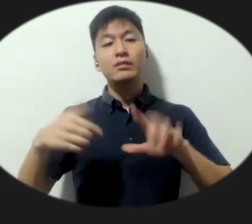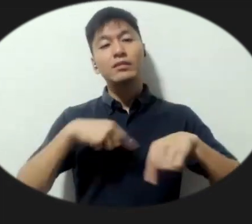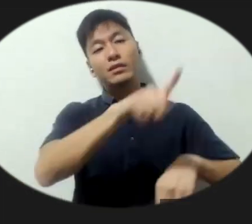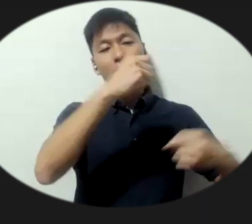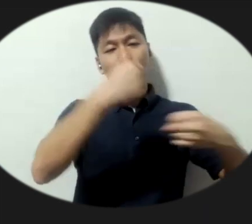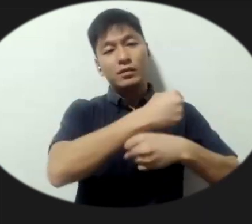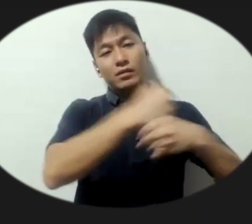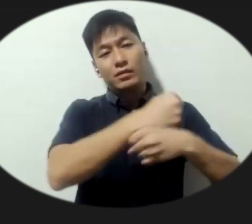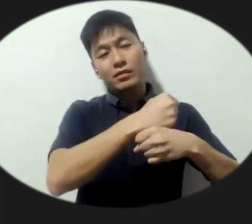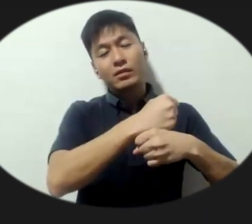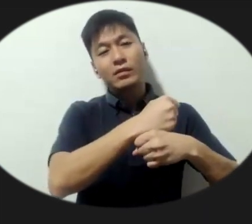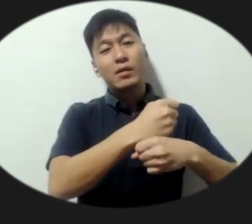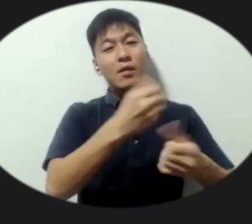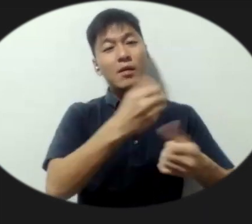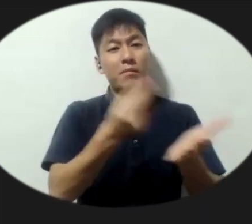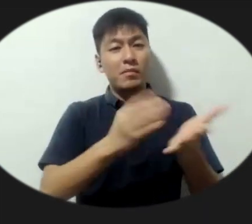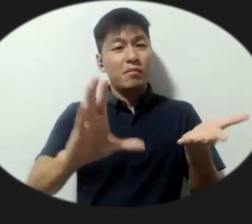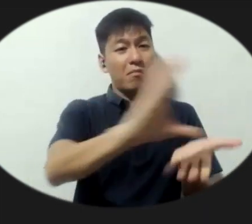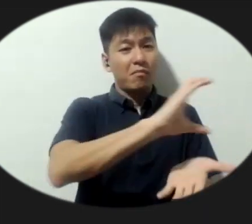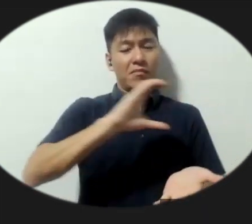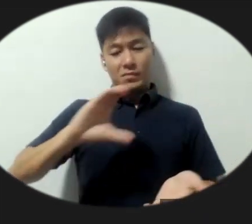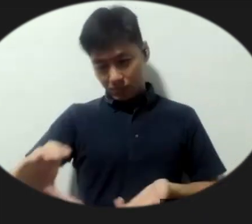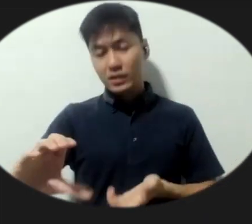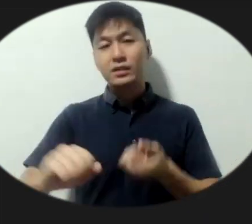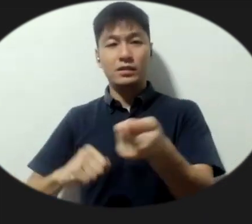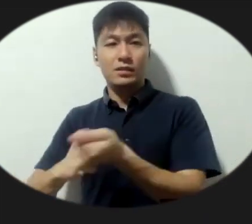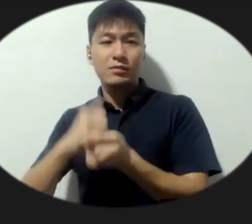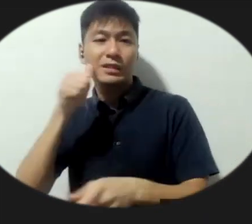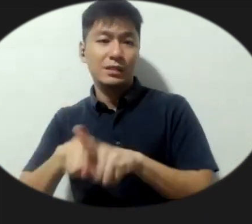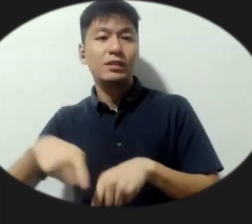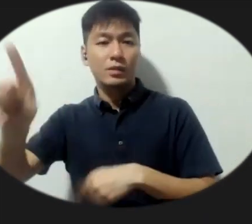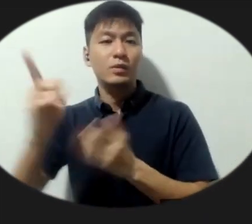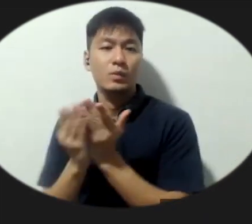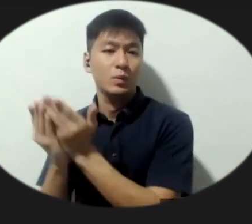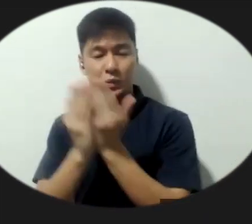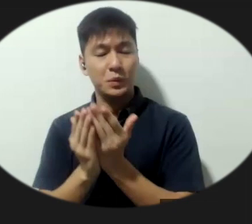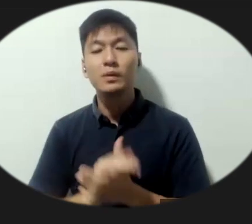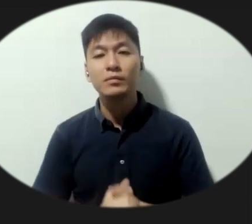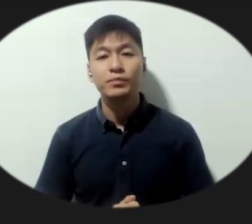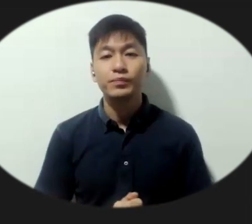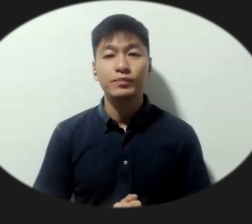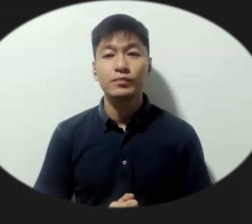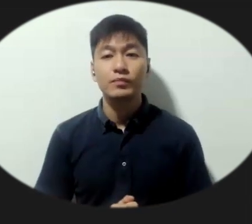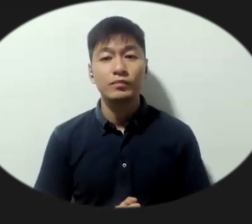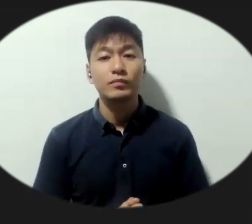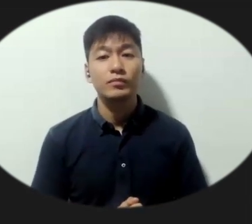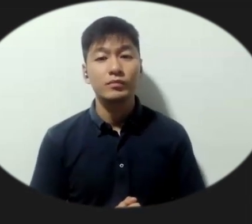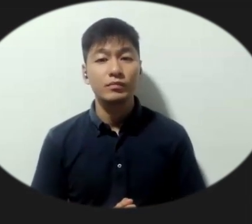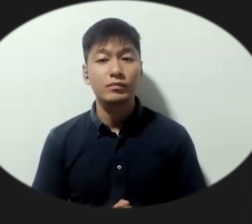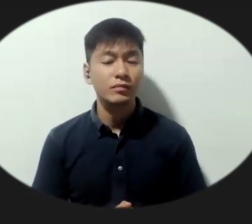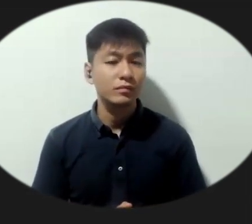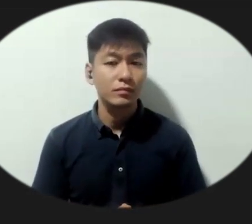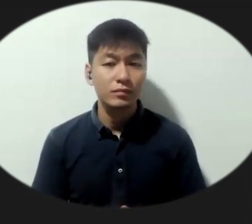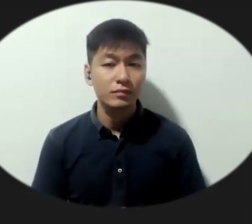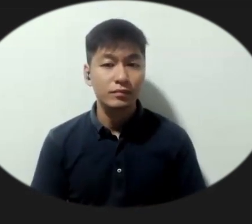is where I come from. I was saying I come from a community where they believe anything that you cannot understand is as an effect